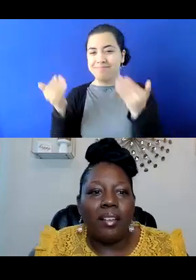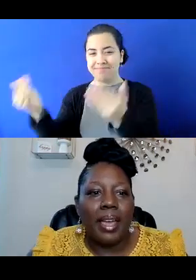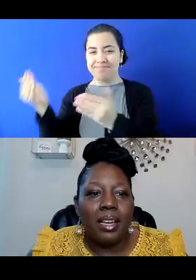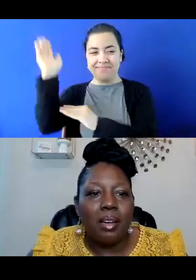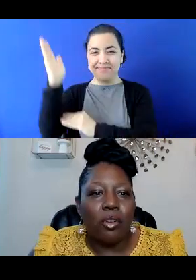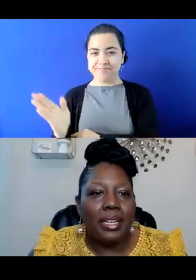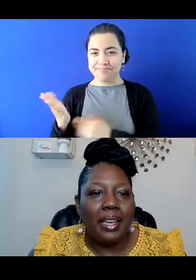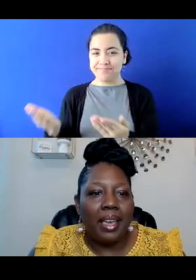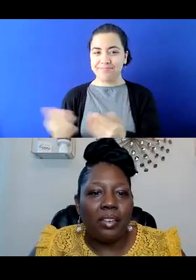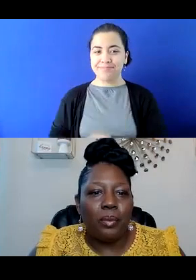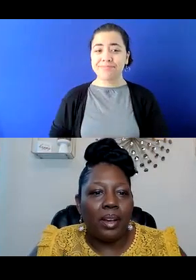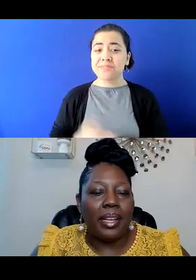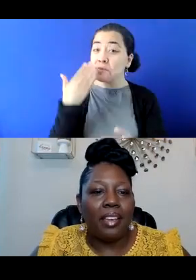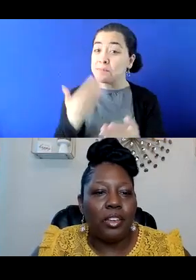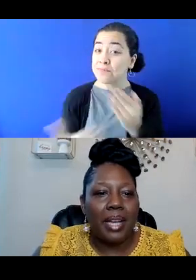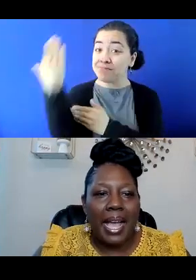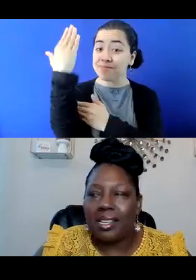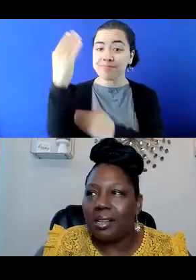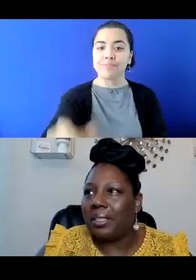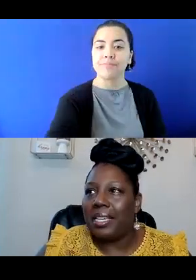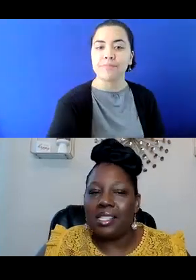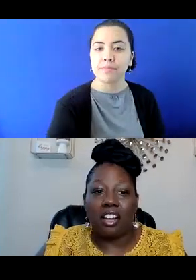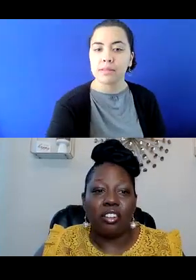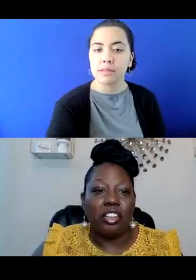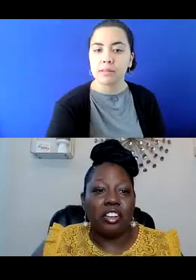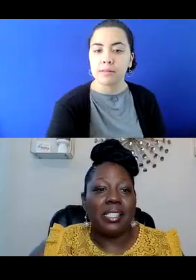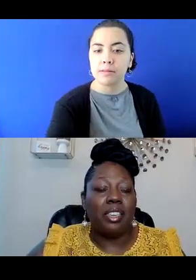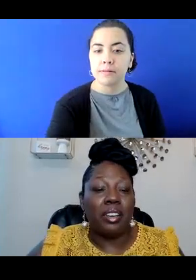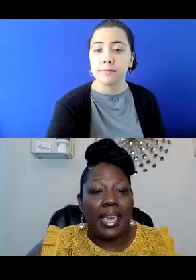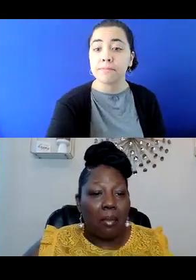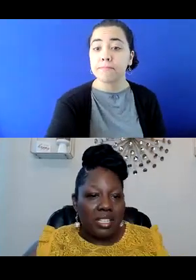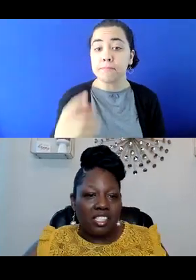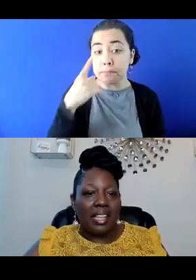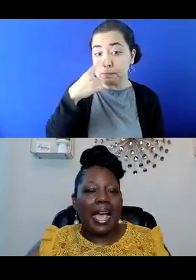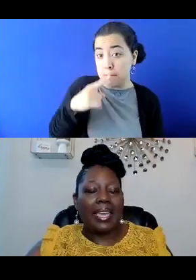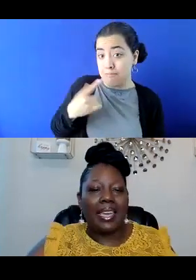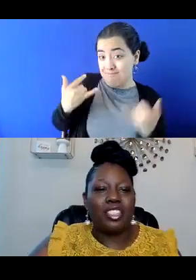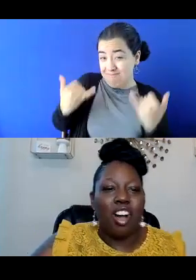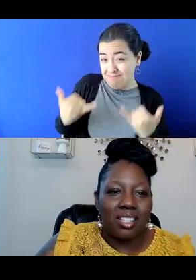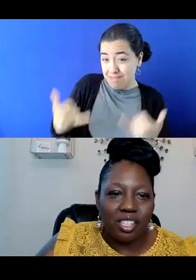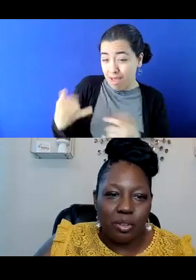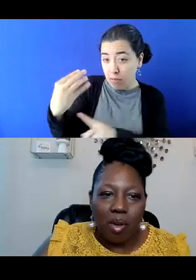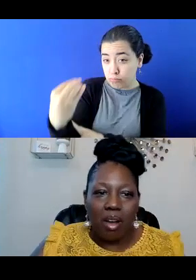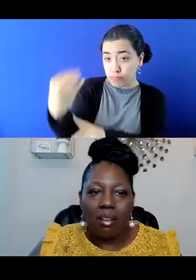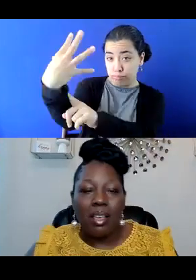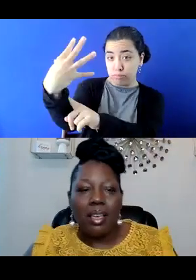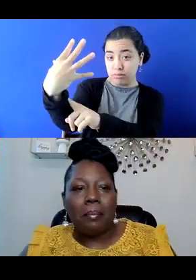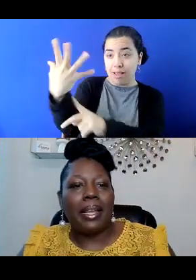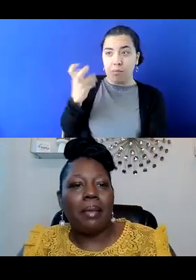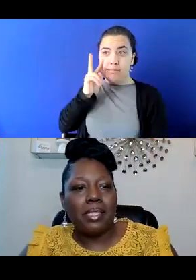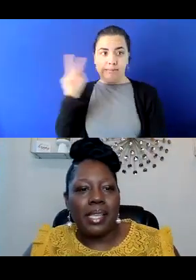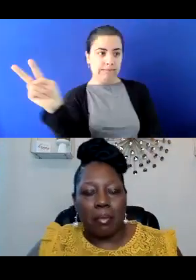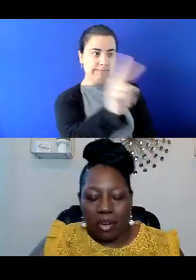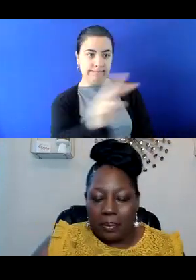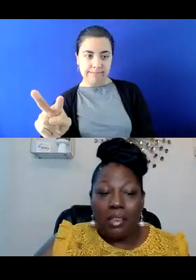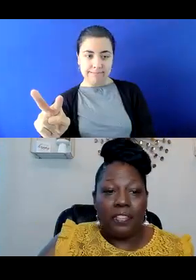All right, good morning, everyone. If you guys could please turn on your camera so that I can talk to you all. My